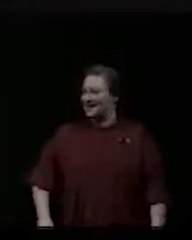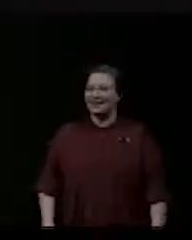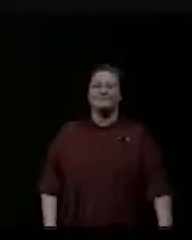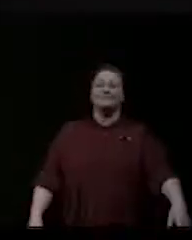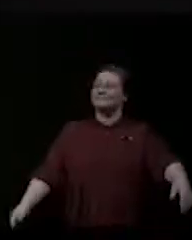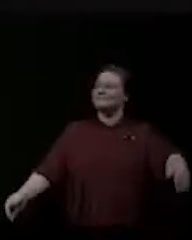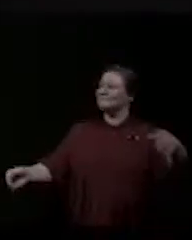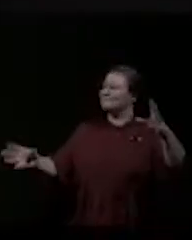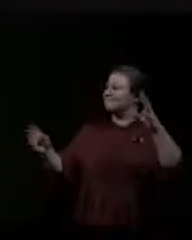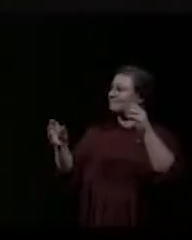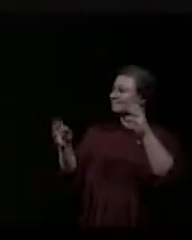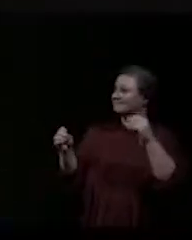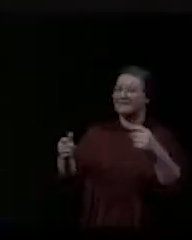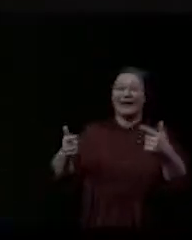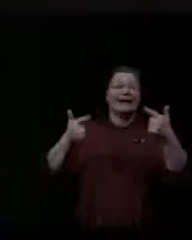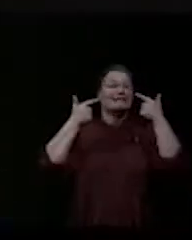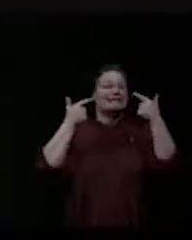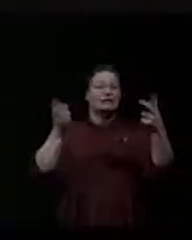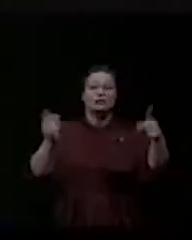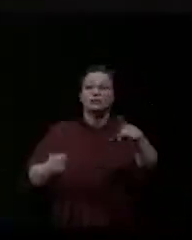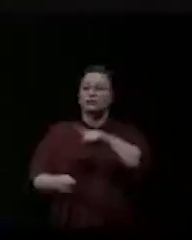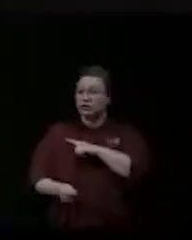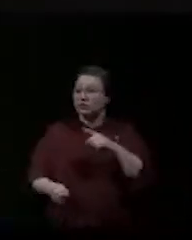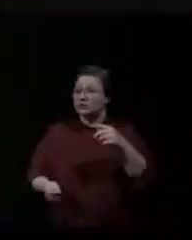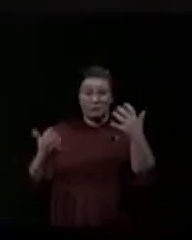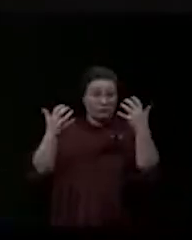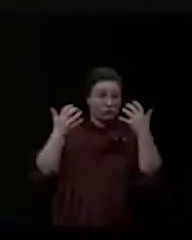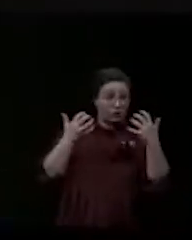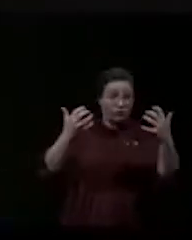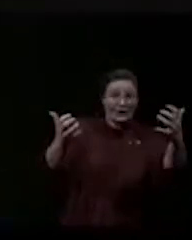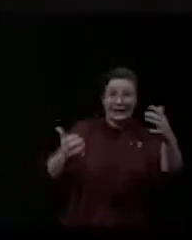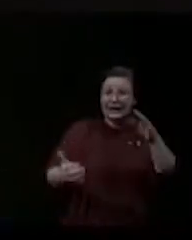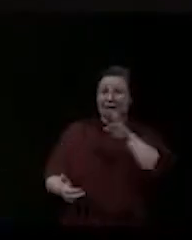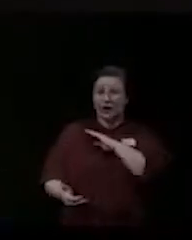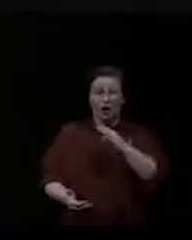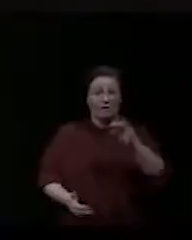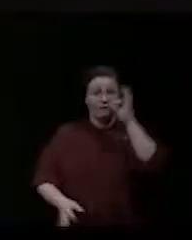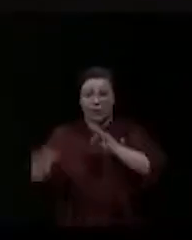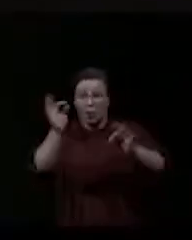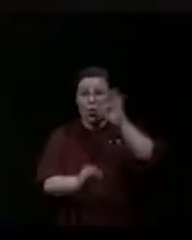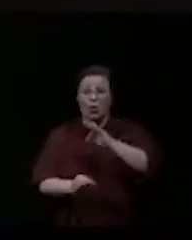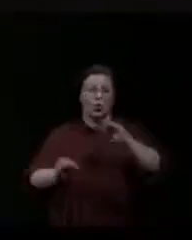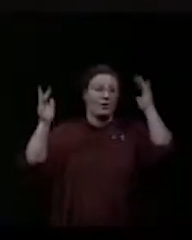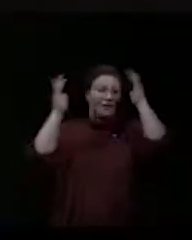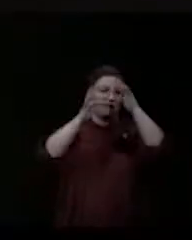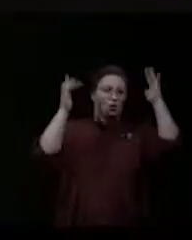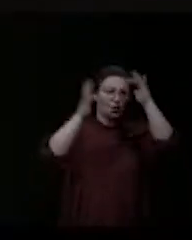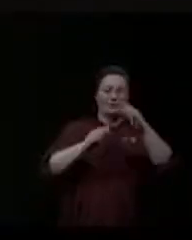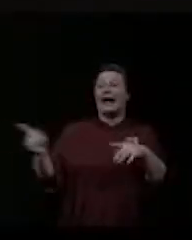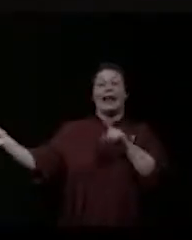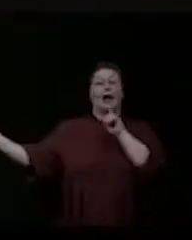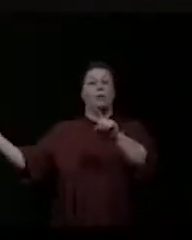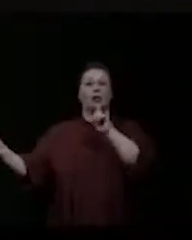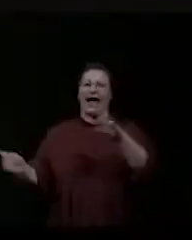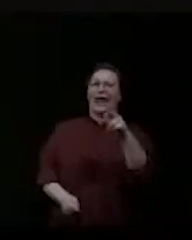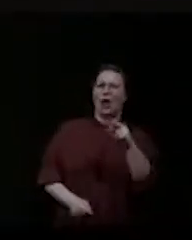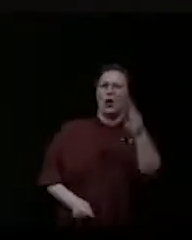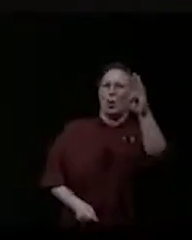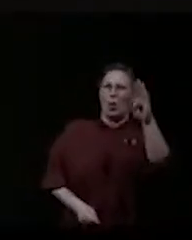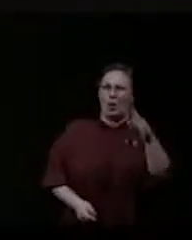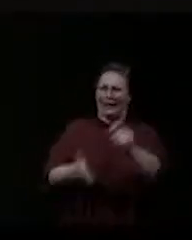Thank you so much. Are there any questions or reflections? Or comments, or